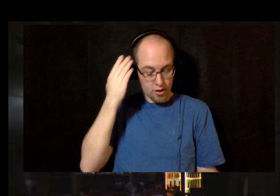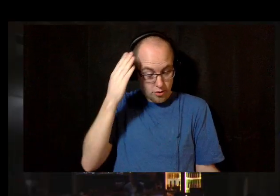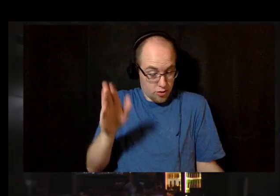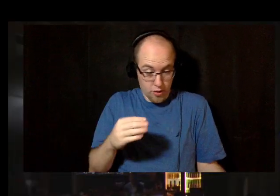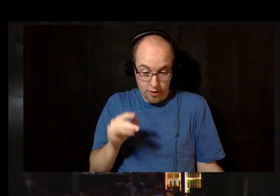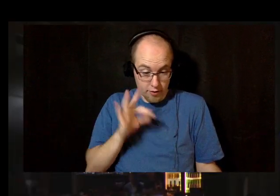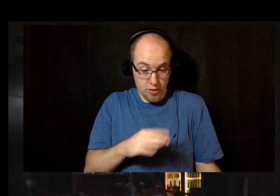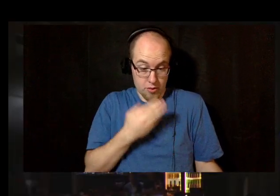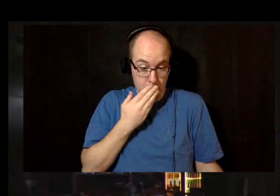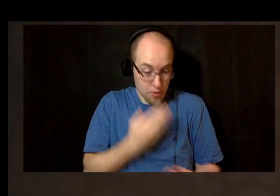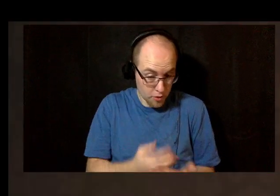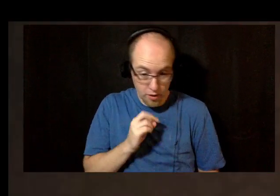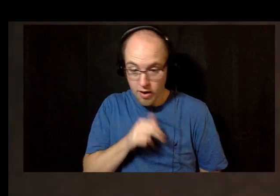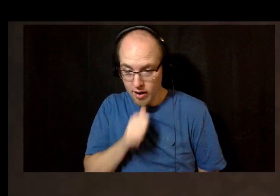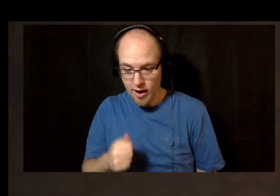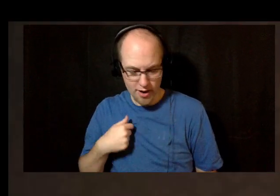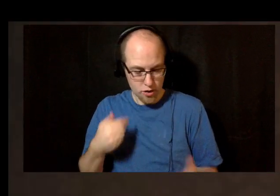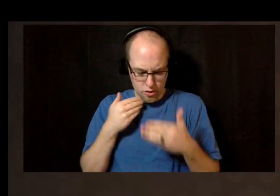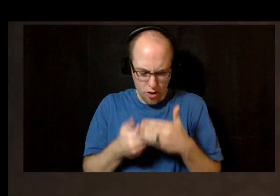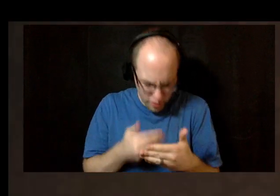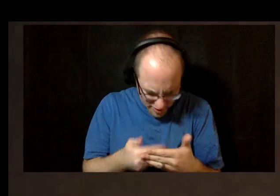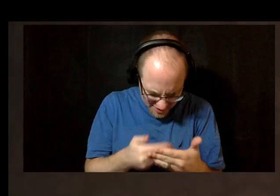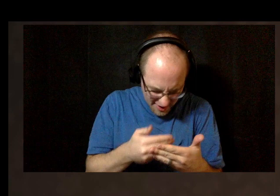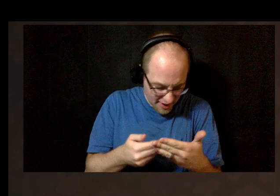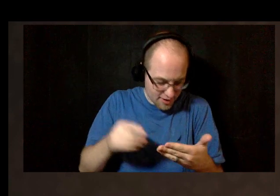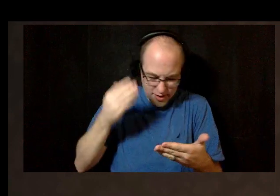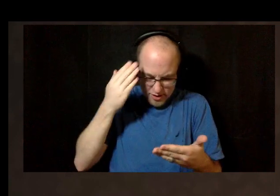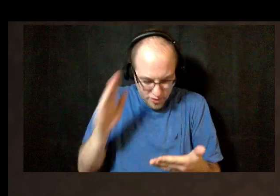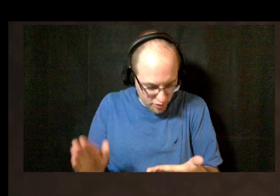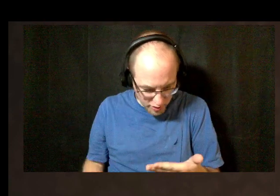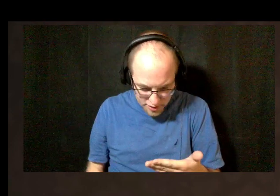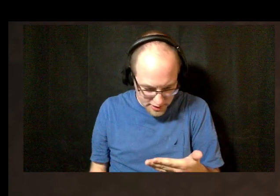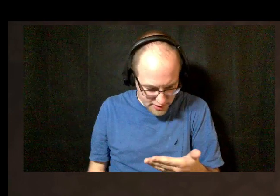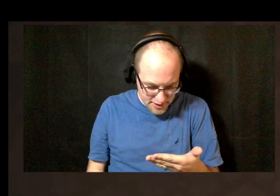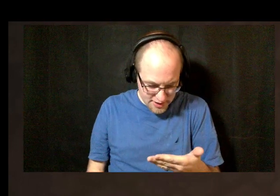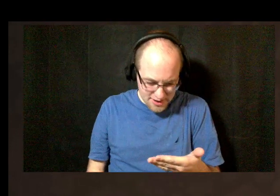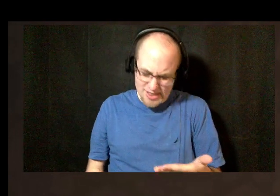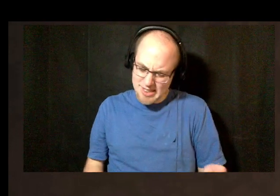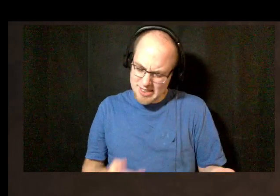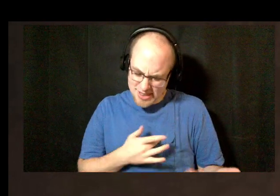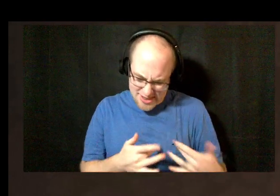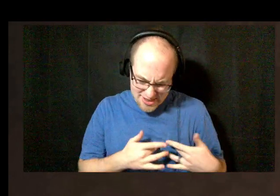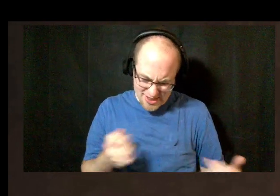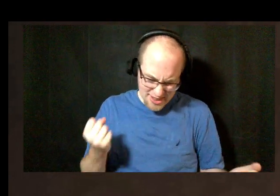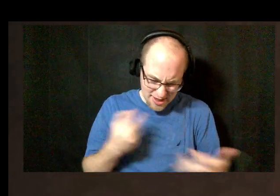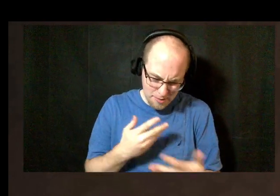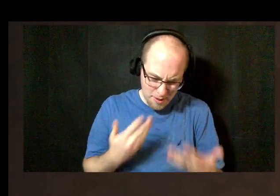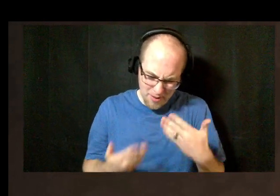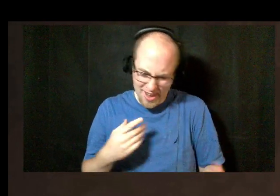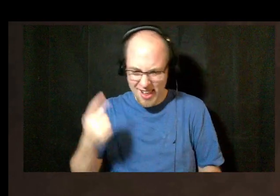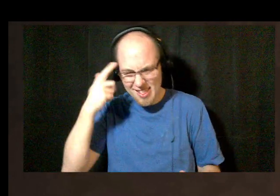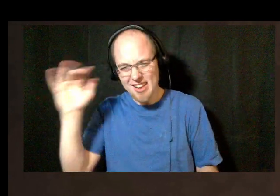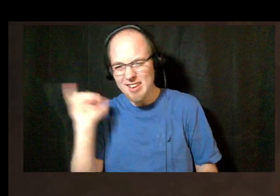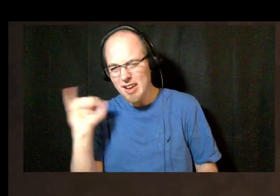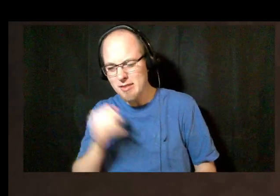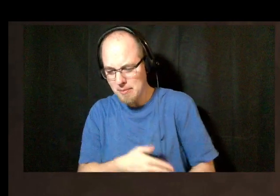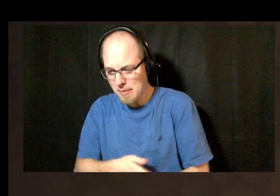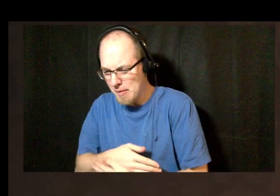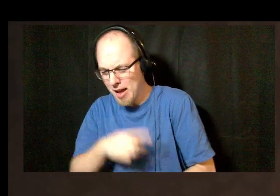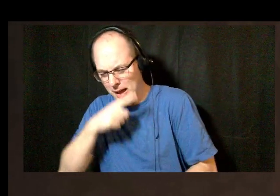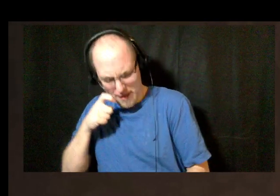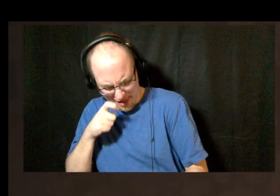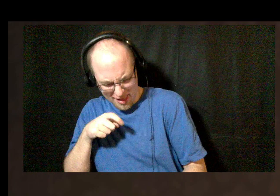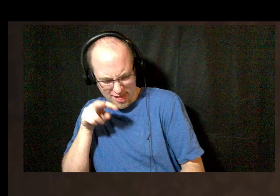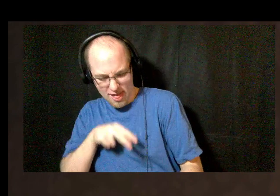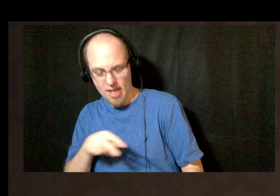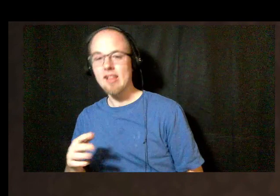I think I'm too close to it. You know, I can't tell anymore. I'm concerned that it might be like an ugly baby that I'm looking at through the eyes of a